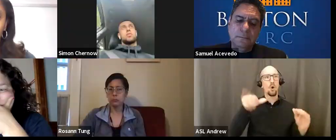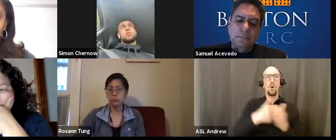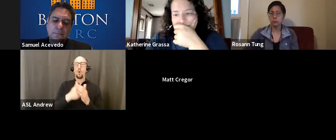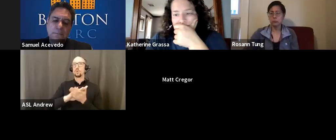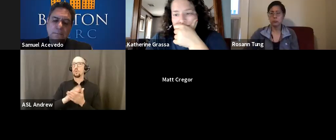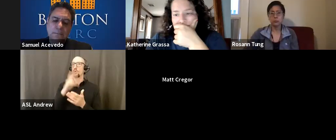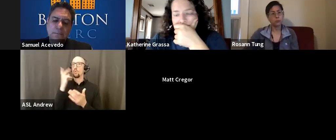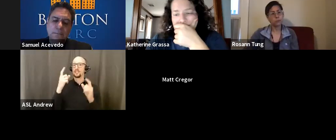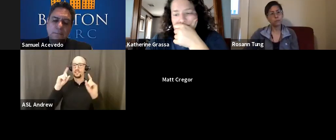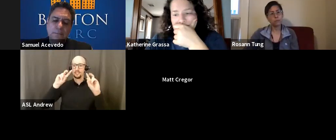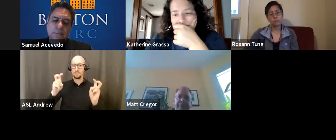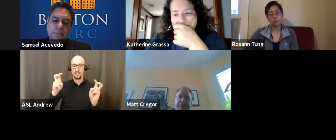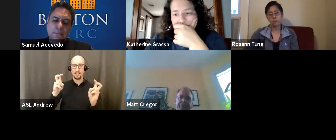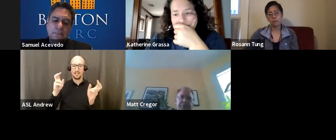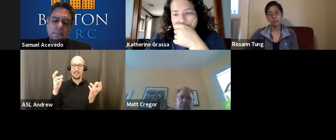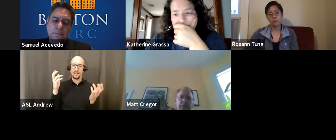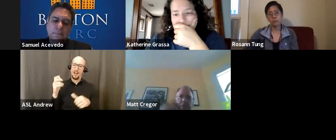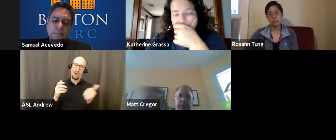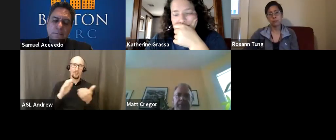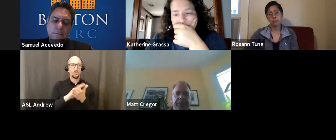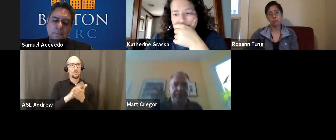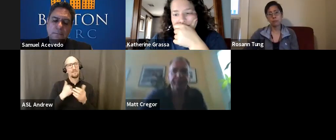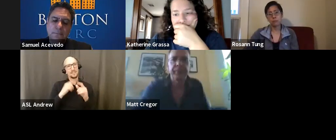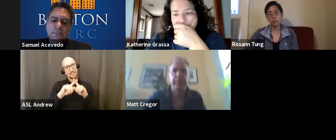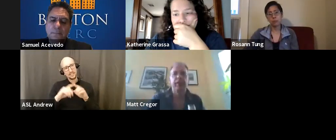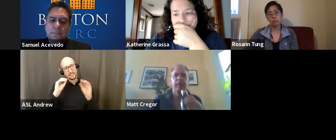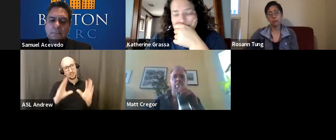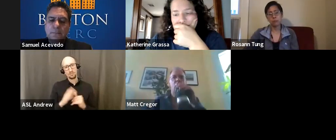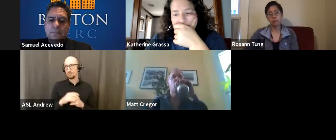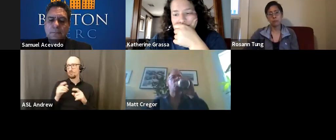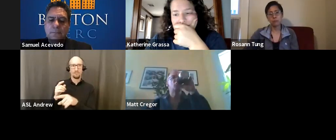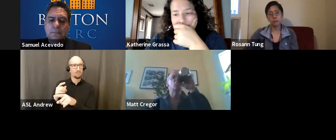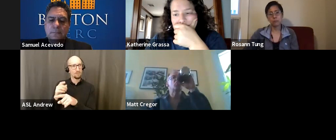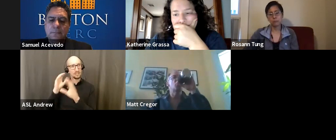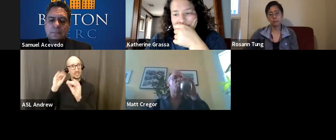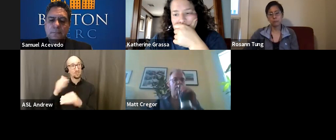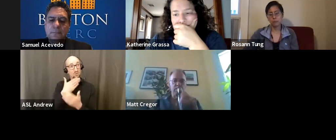subject. And, how often are they receiving assessments? How